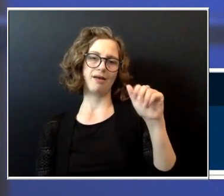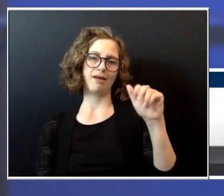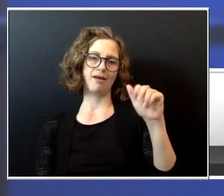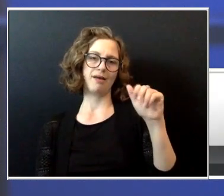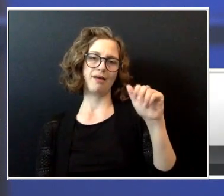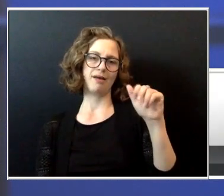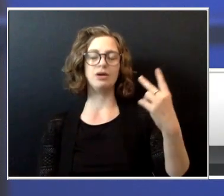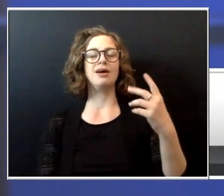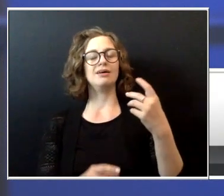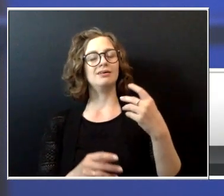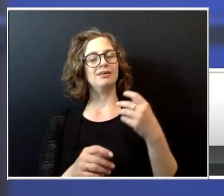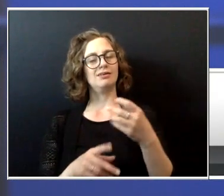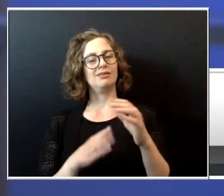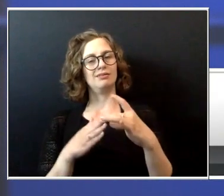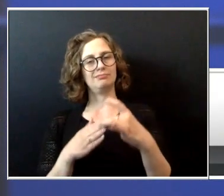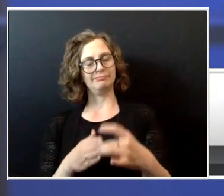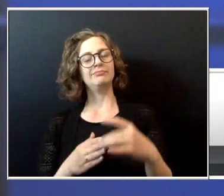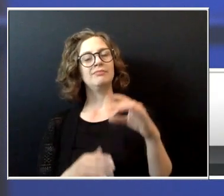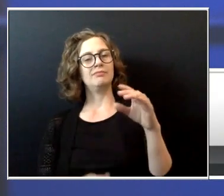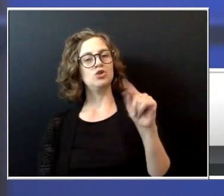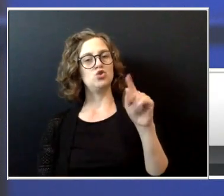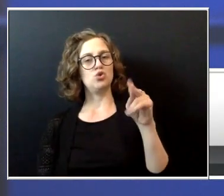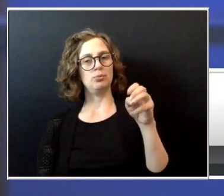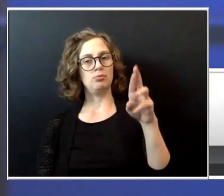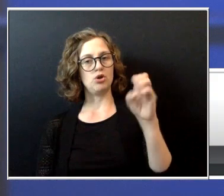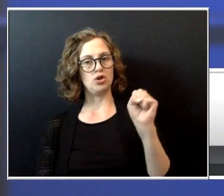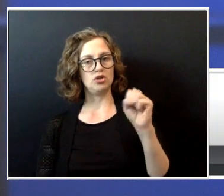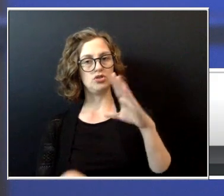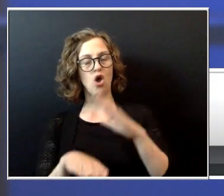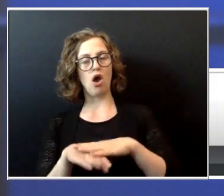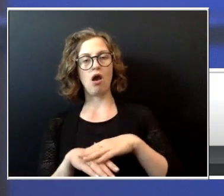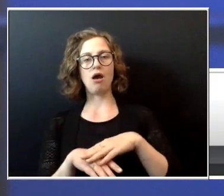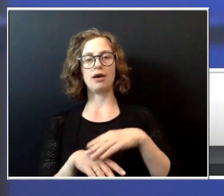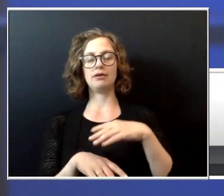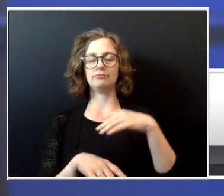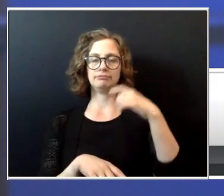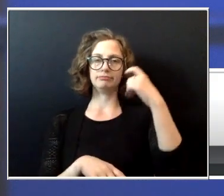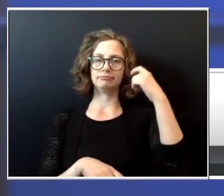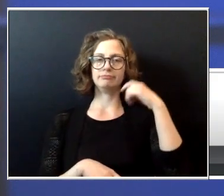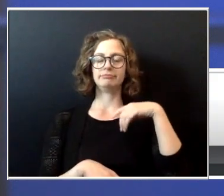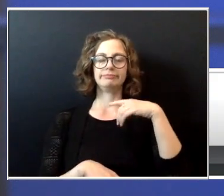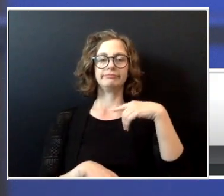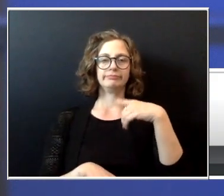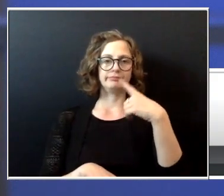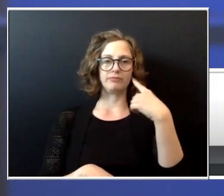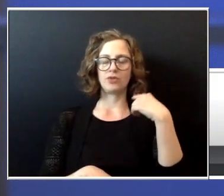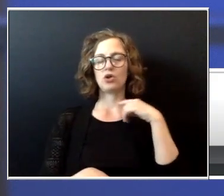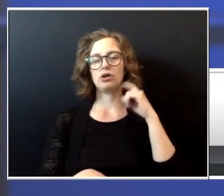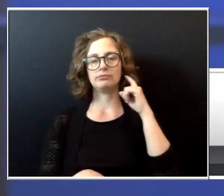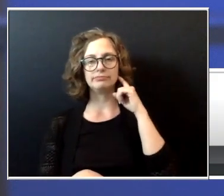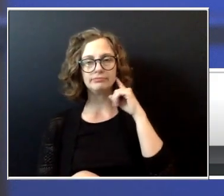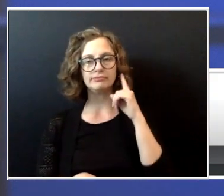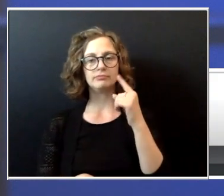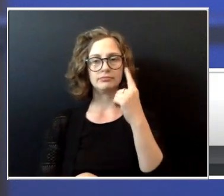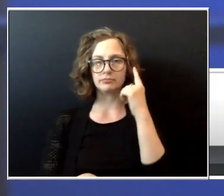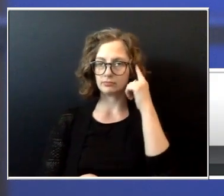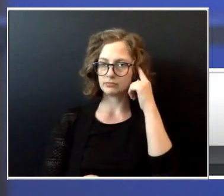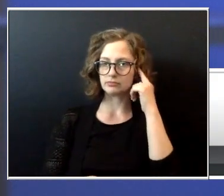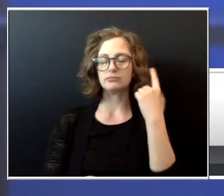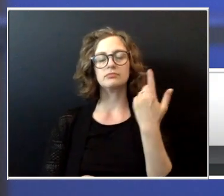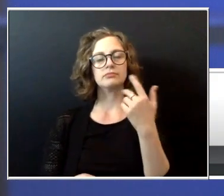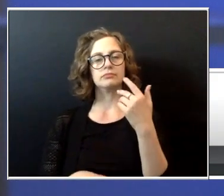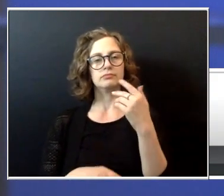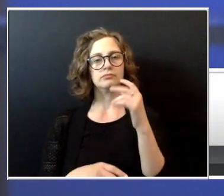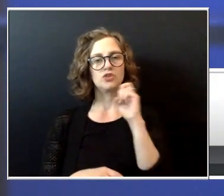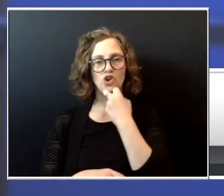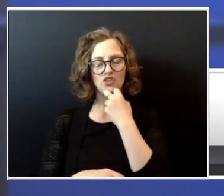tongue stimulation to restore some sensation of equilibrium. And there are